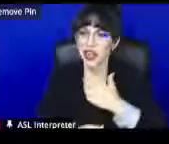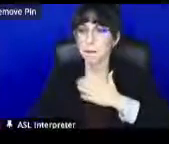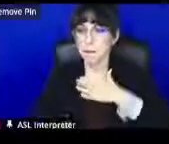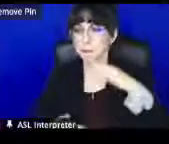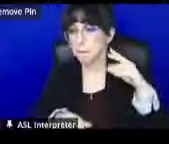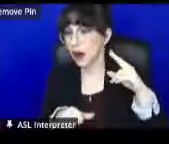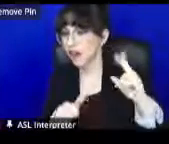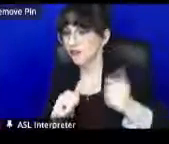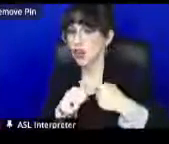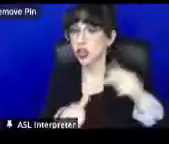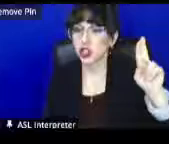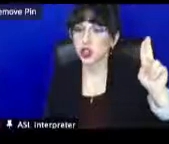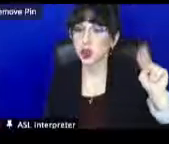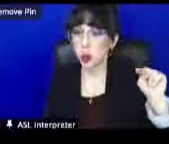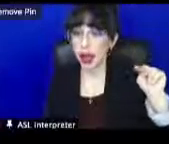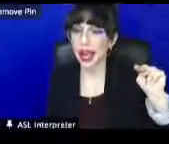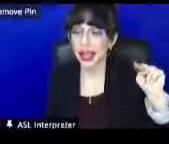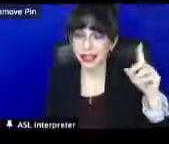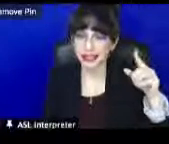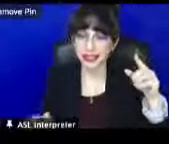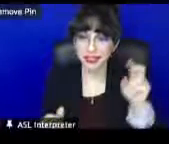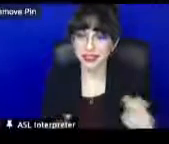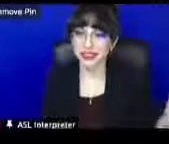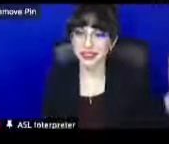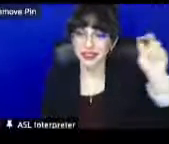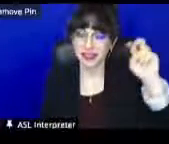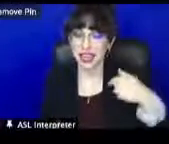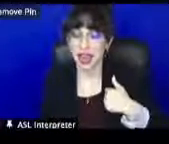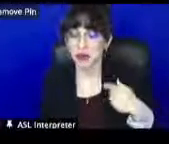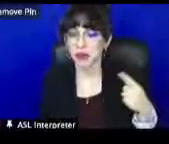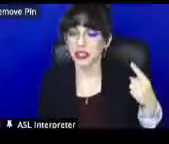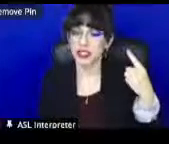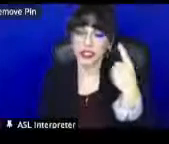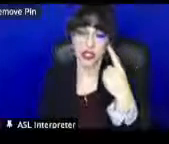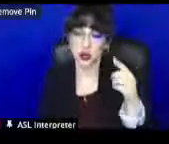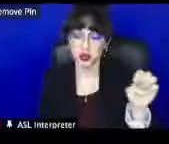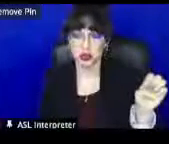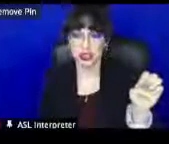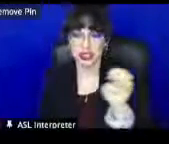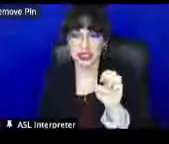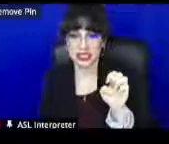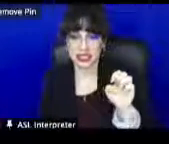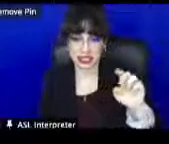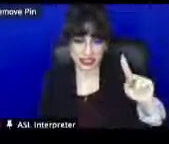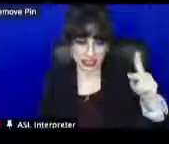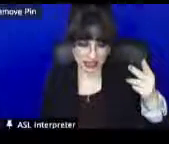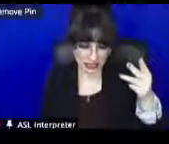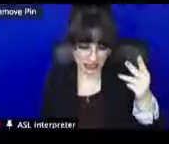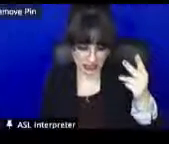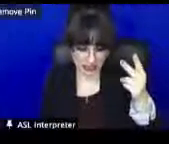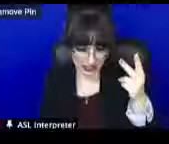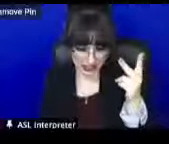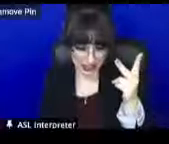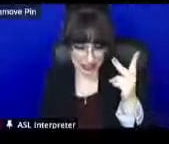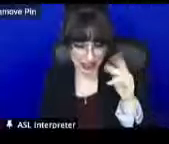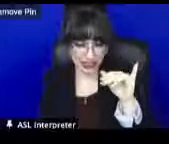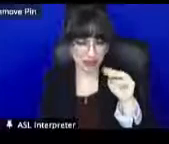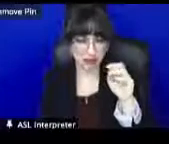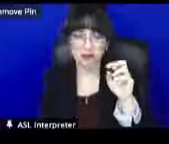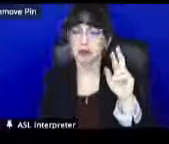UN mission. I was in East Timor at the time of the elections in 2000,